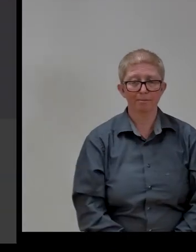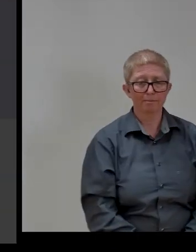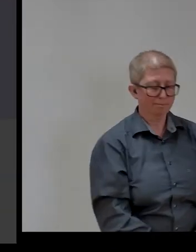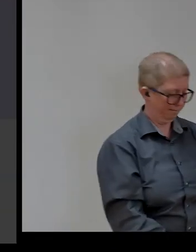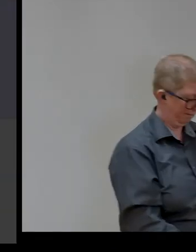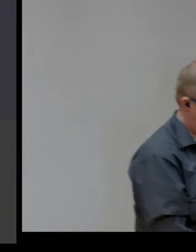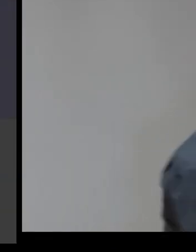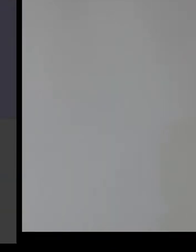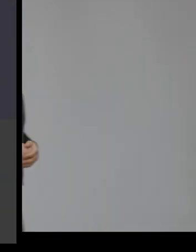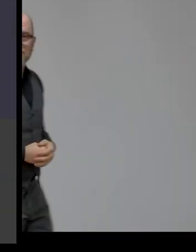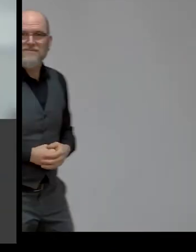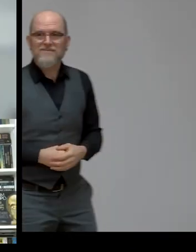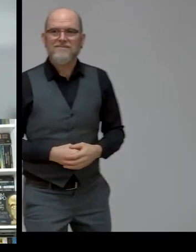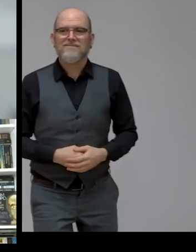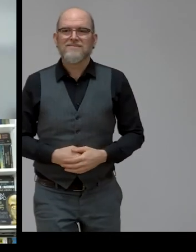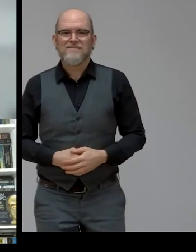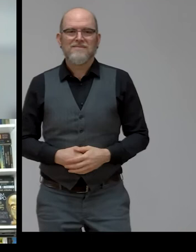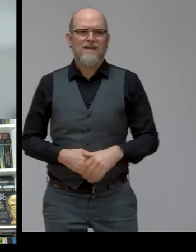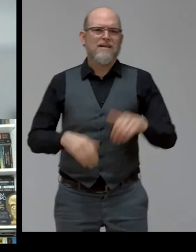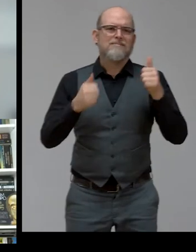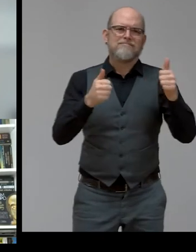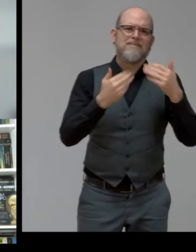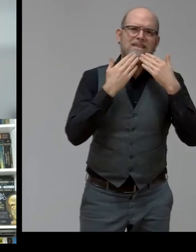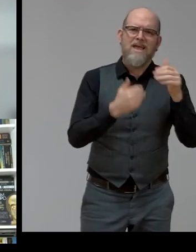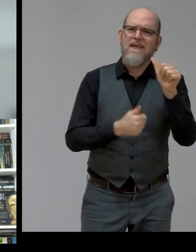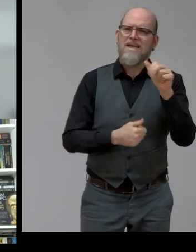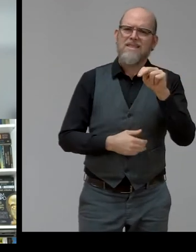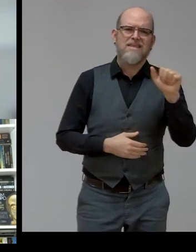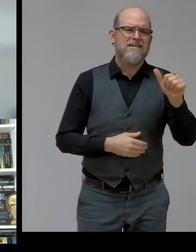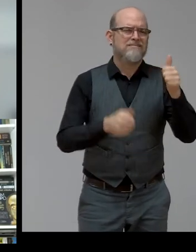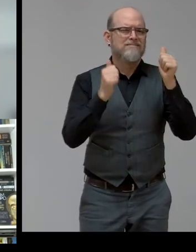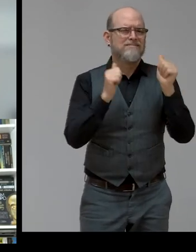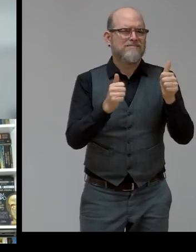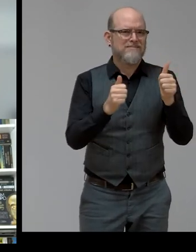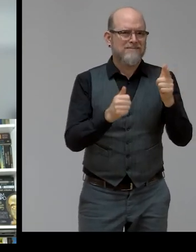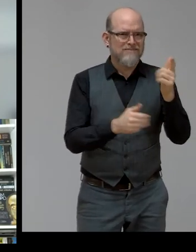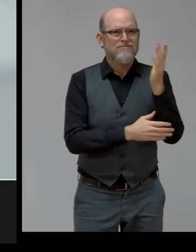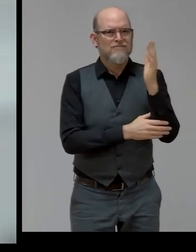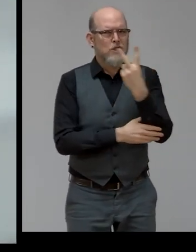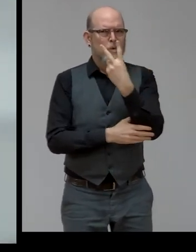Thank you, Anna. Thank you so much for sharing your projects. And indeed, 2020 was the year where